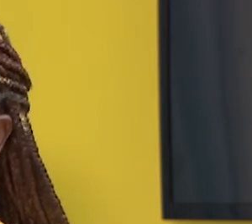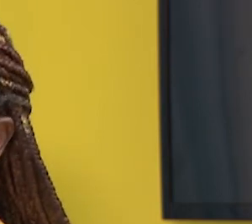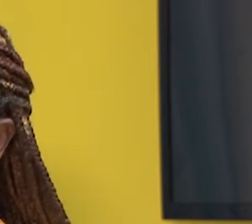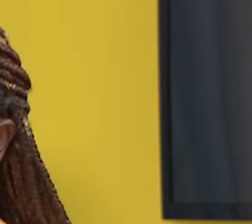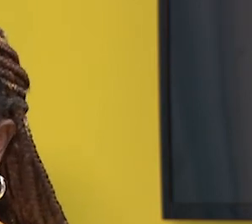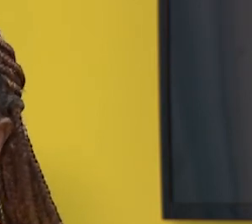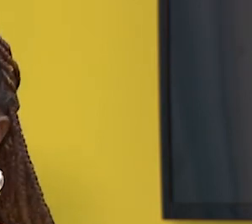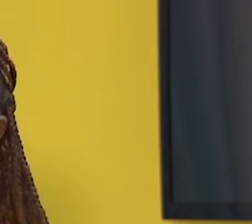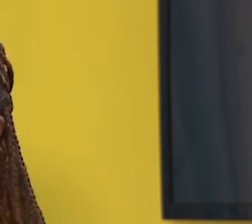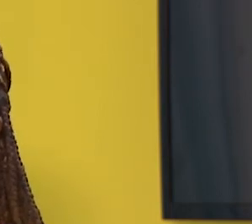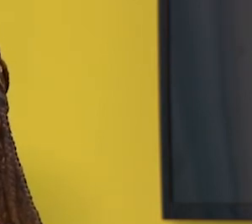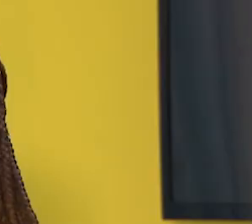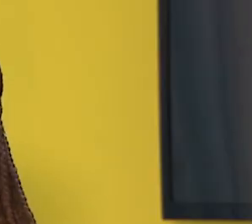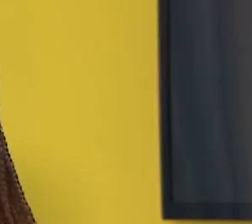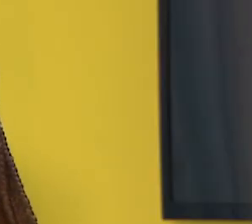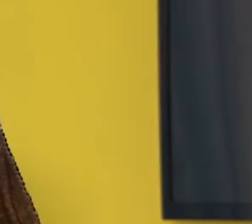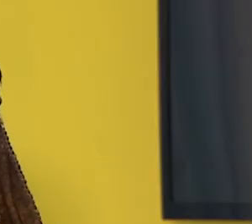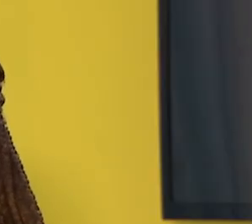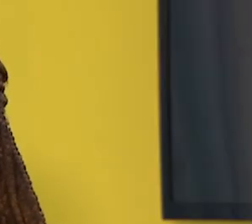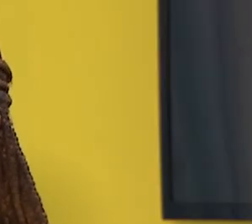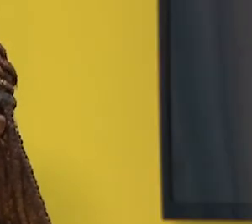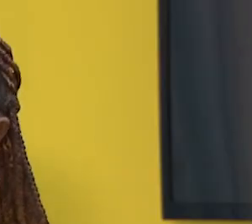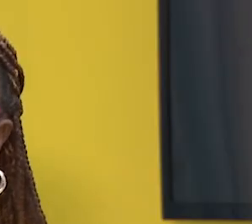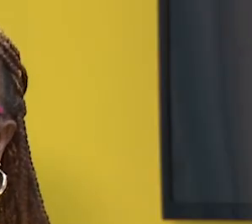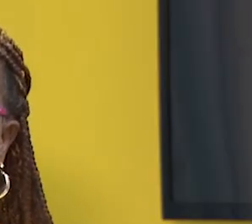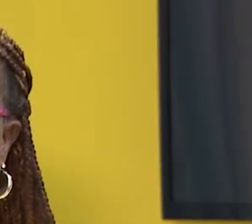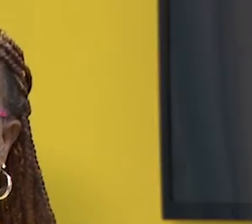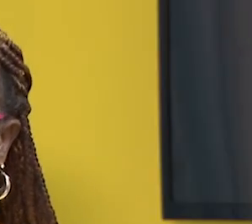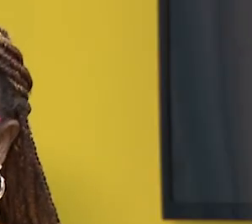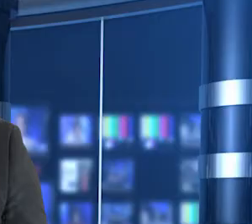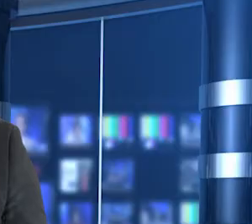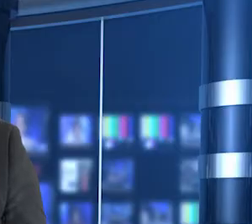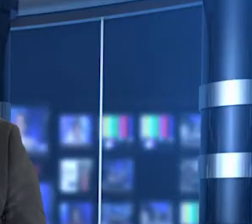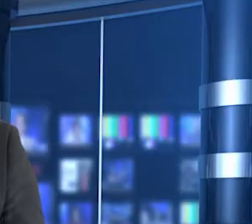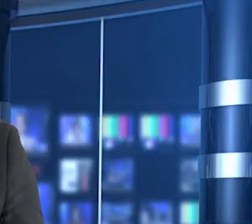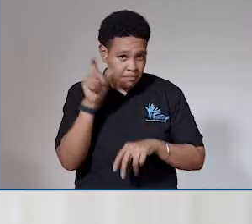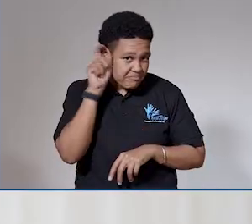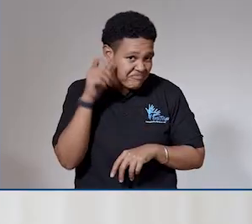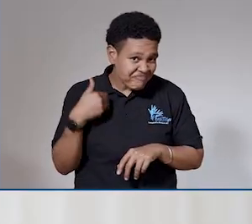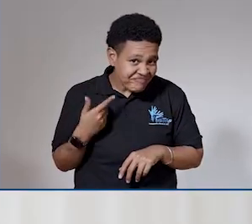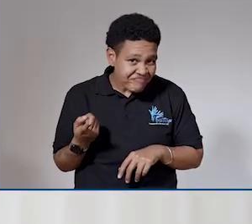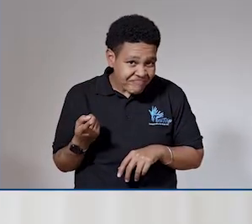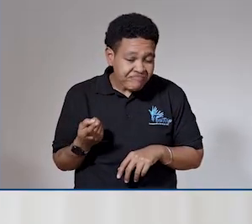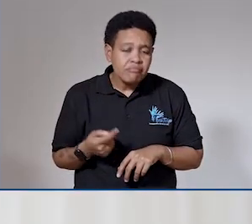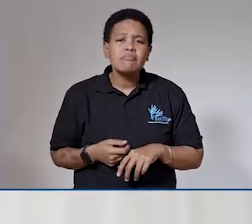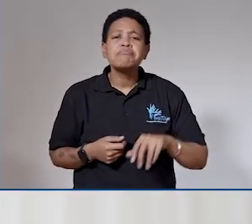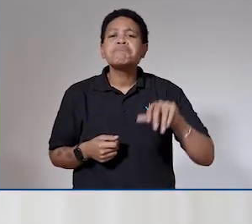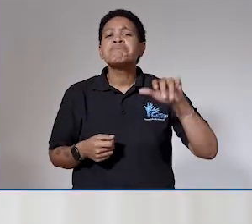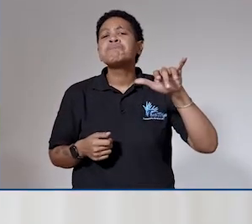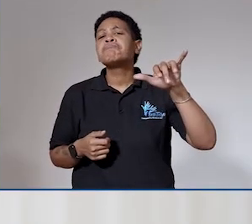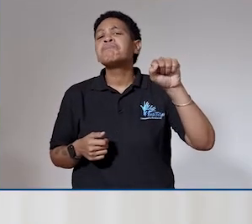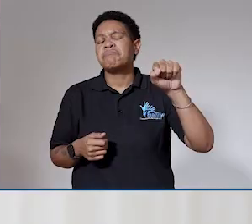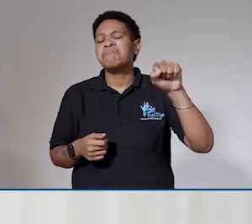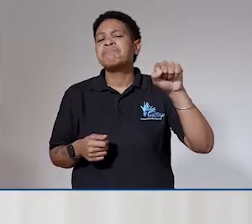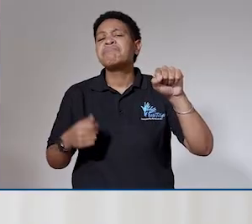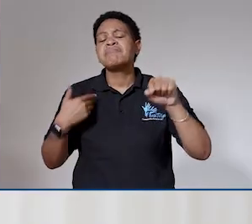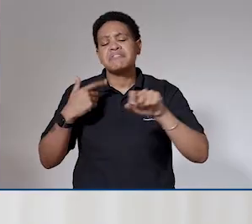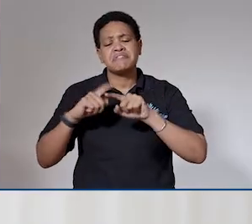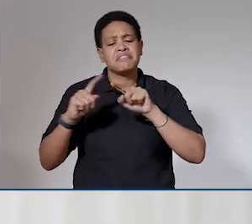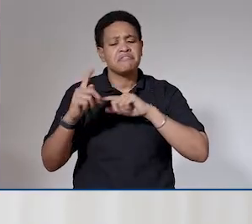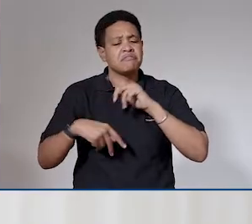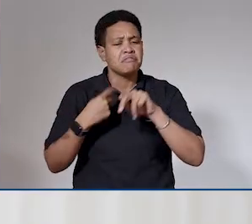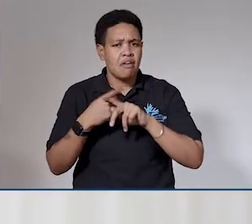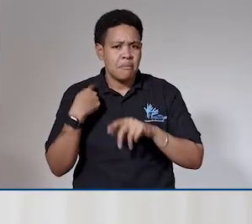another option for persons who want to know their HIV status. Plus, there are different types of hearing aids,